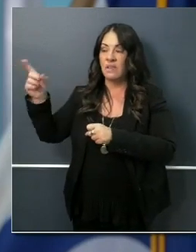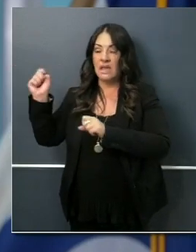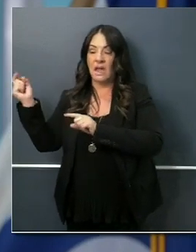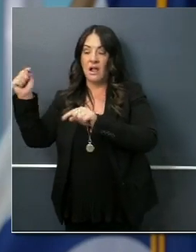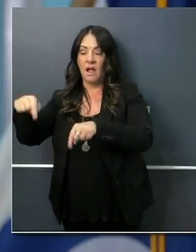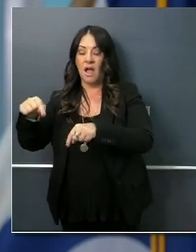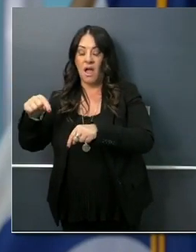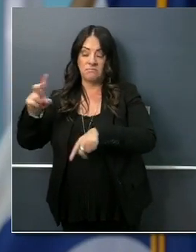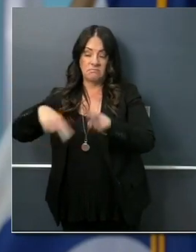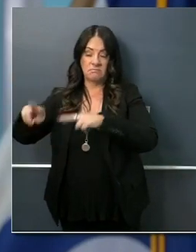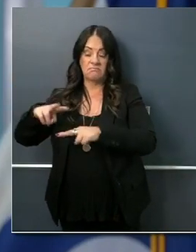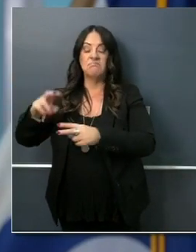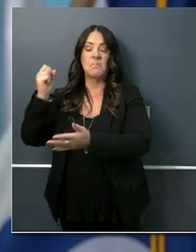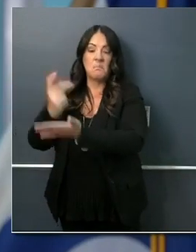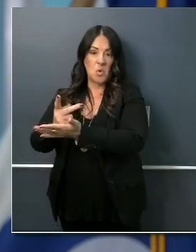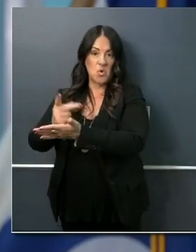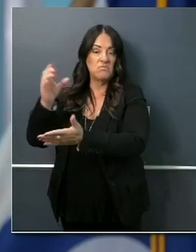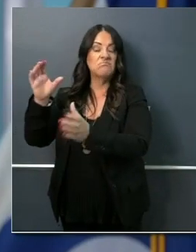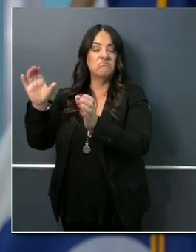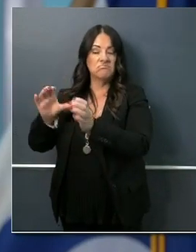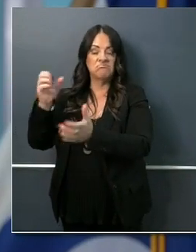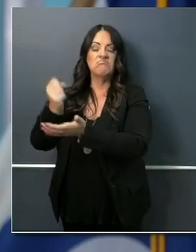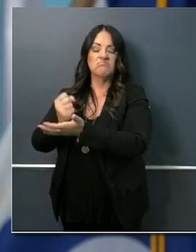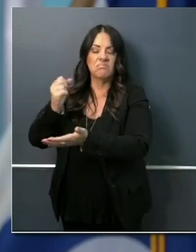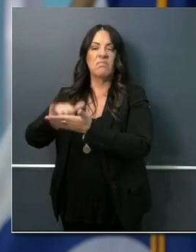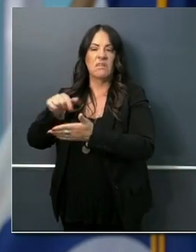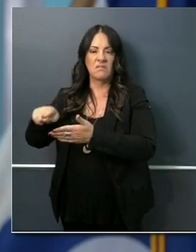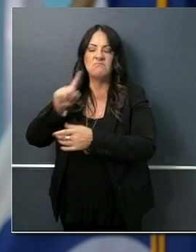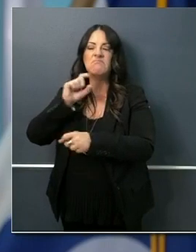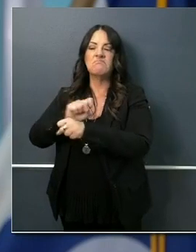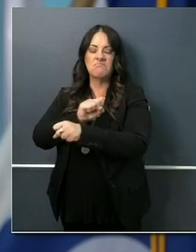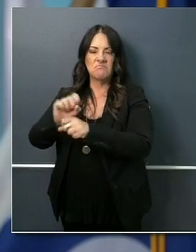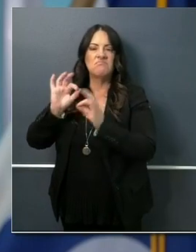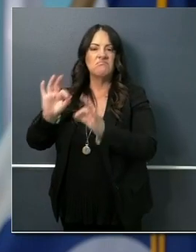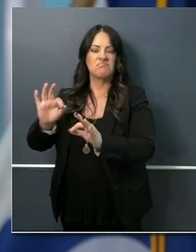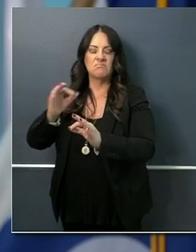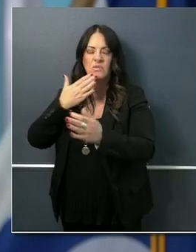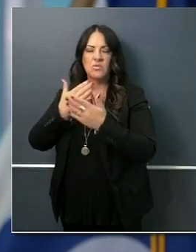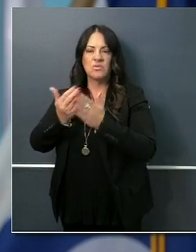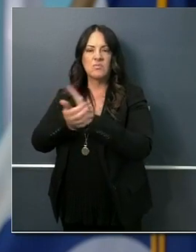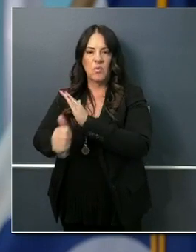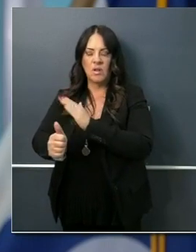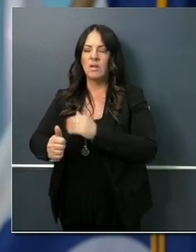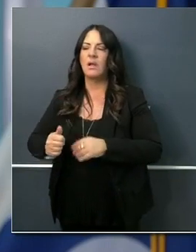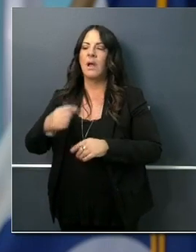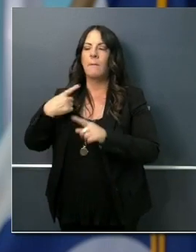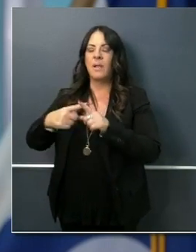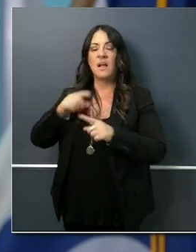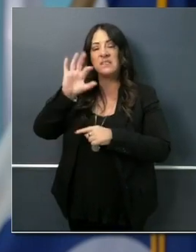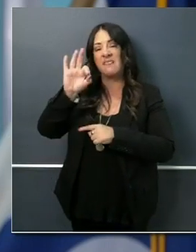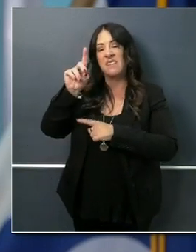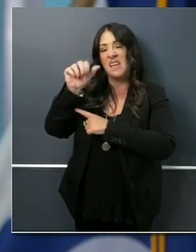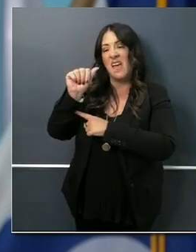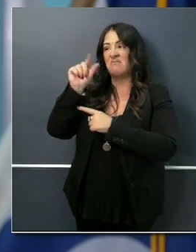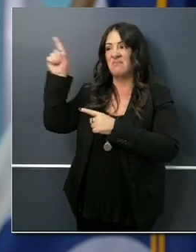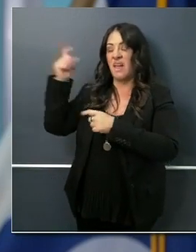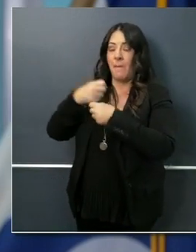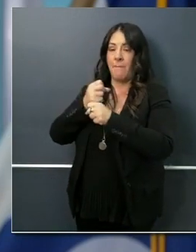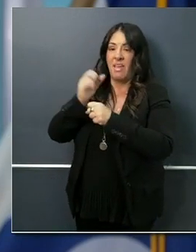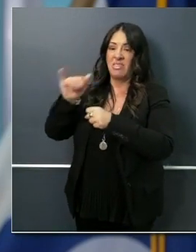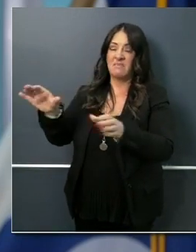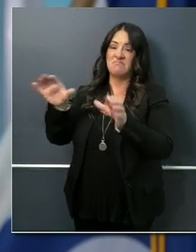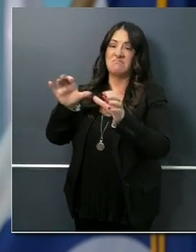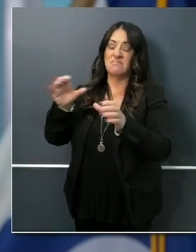testing is already being done on the product for purposes of approval from the FDA and NIOSH. That's a lab